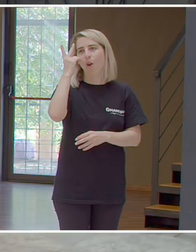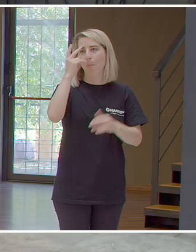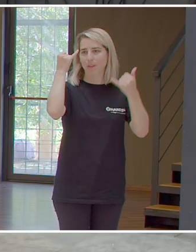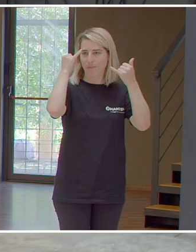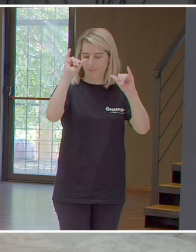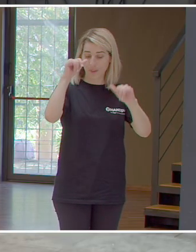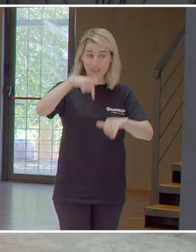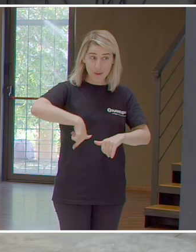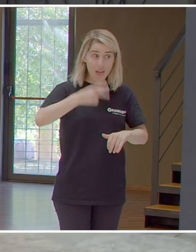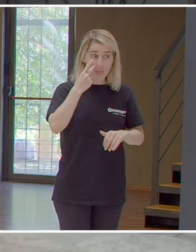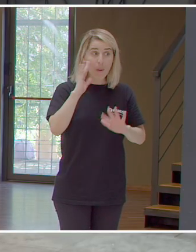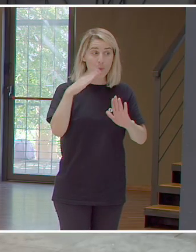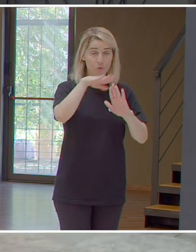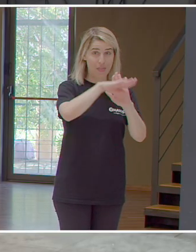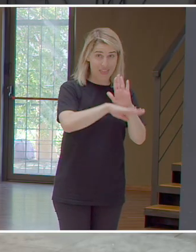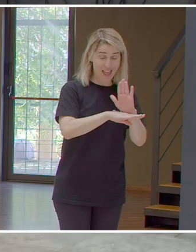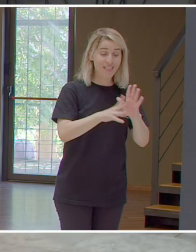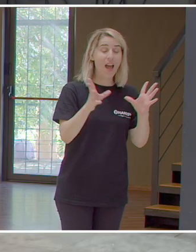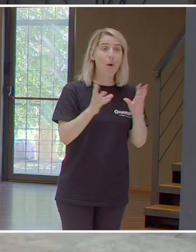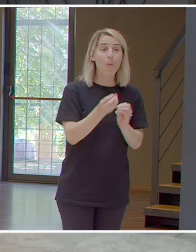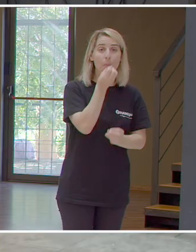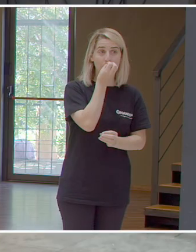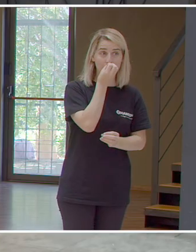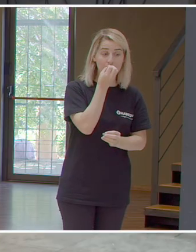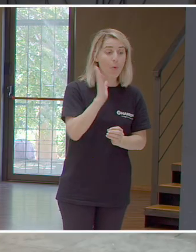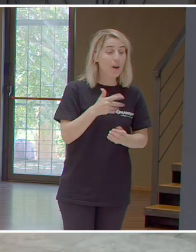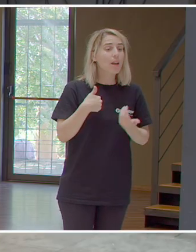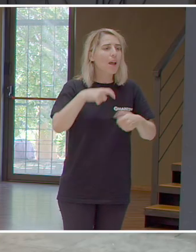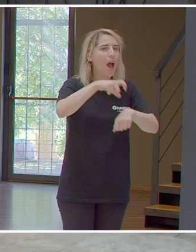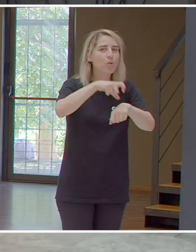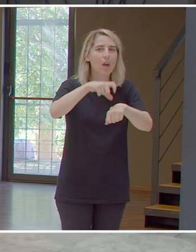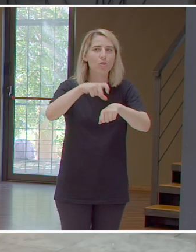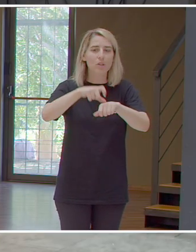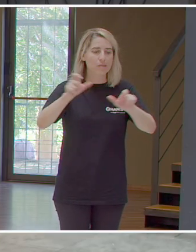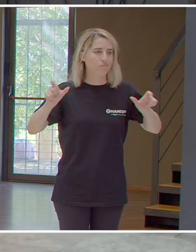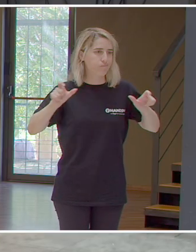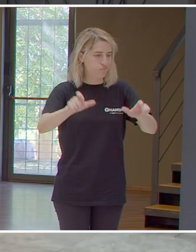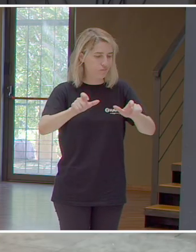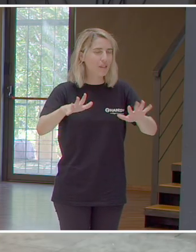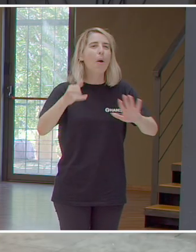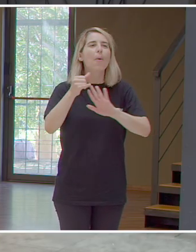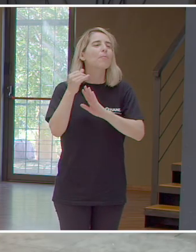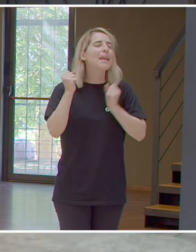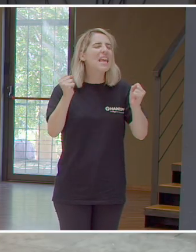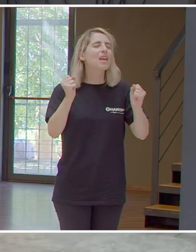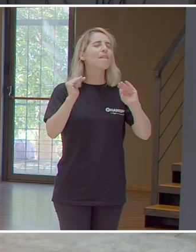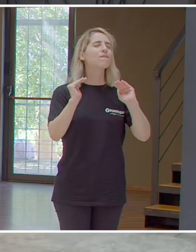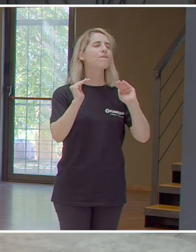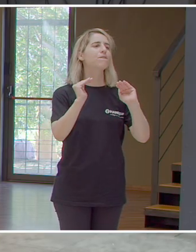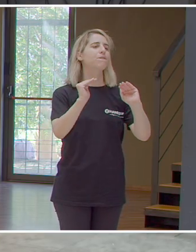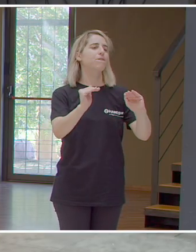plant-based diet can help prevent the most common killer diseases and support long-term health with her experience as